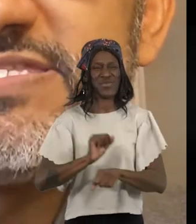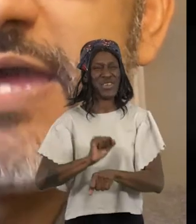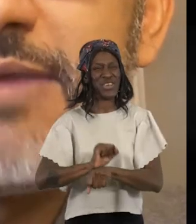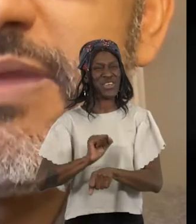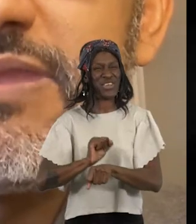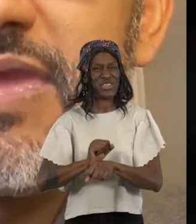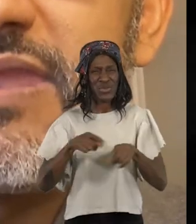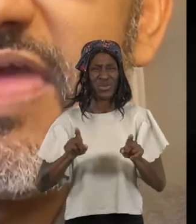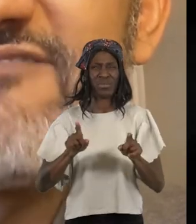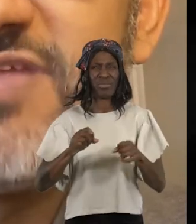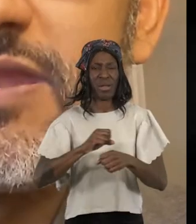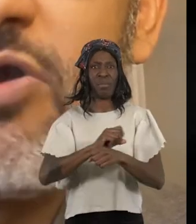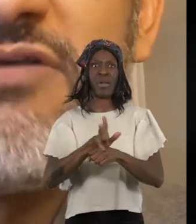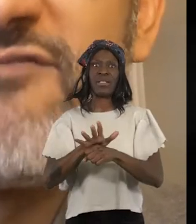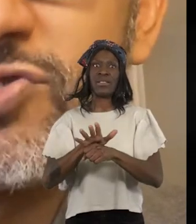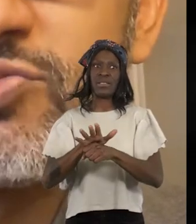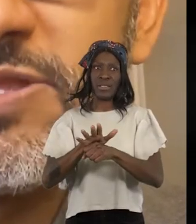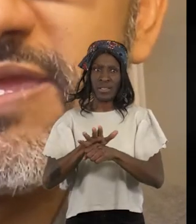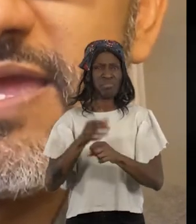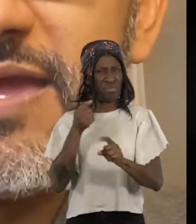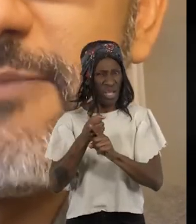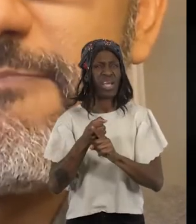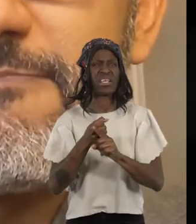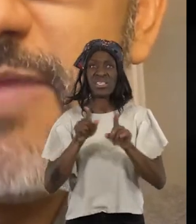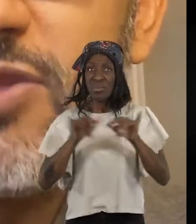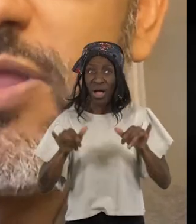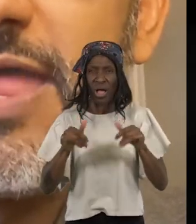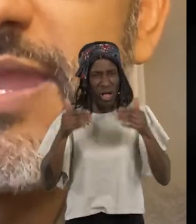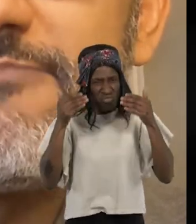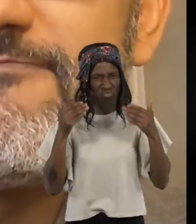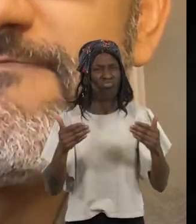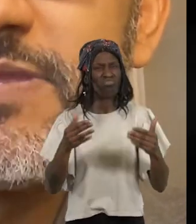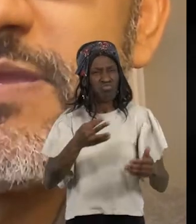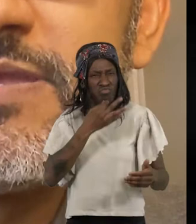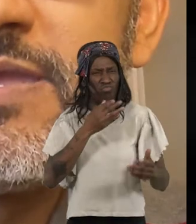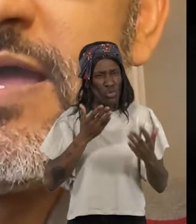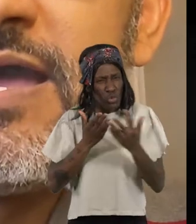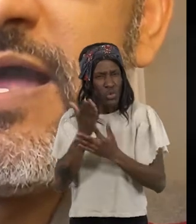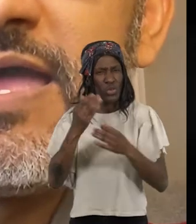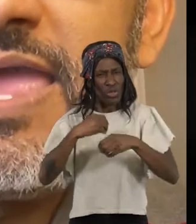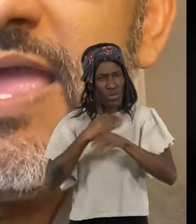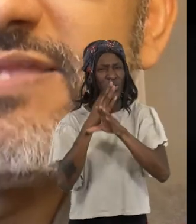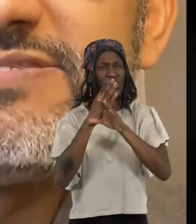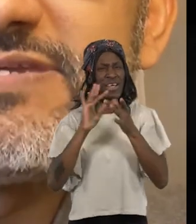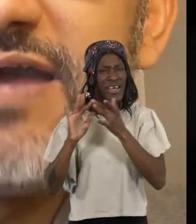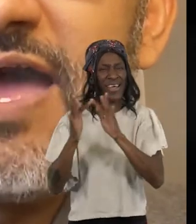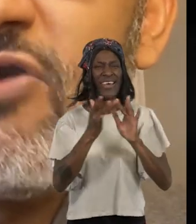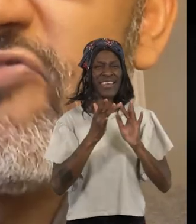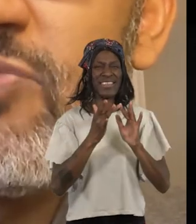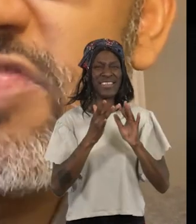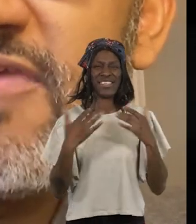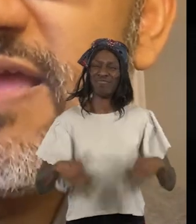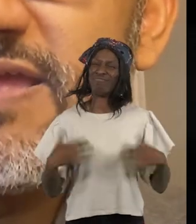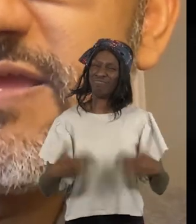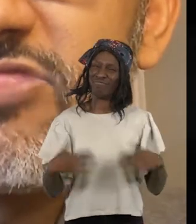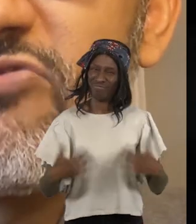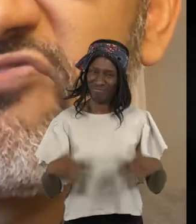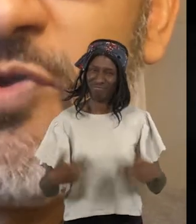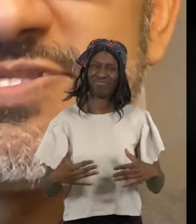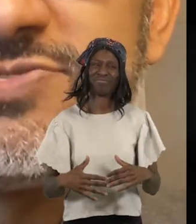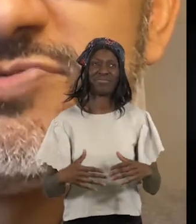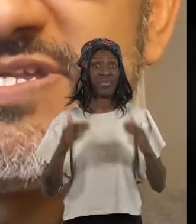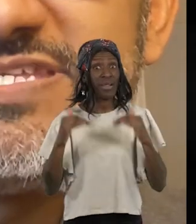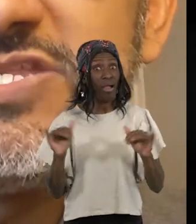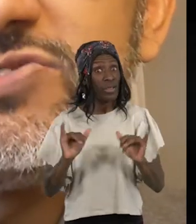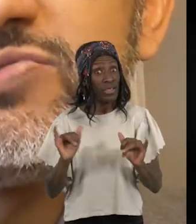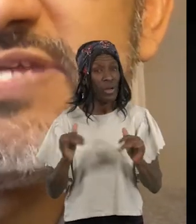during this time and have done it all virtually and online. And I also want to thank those